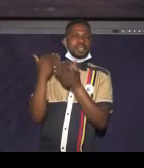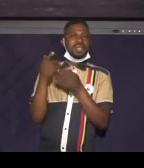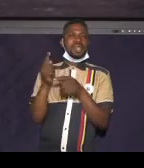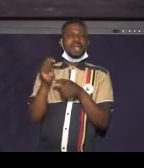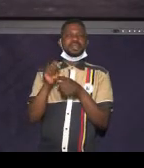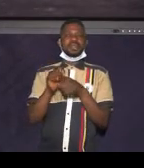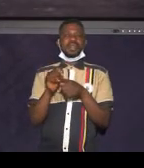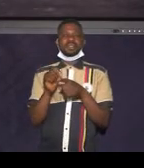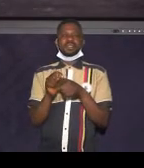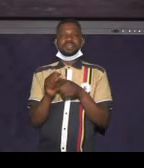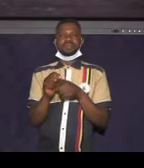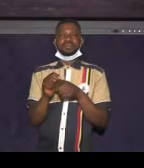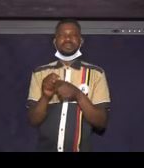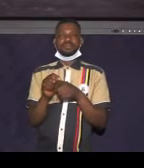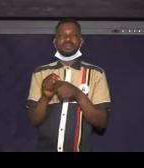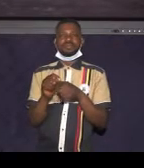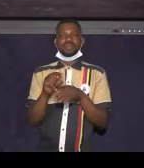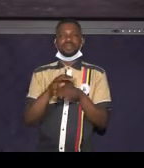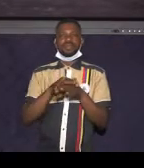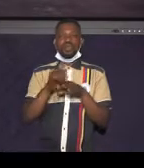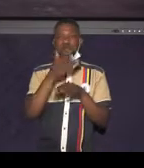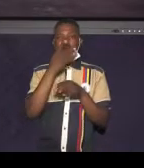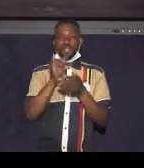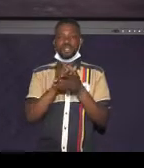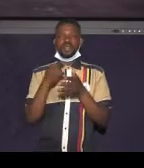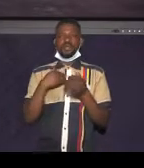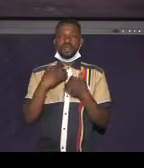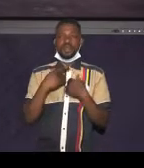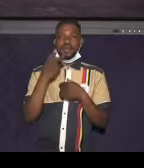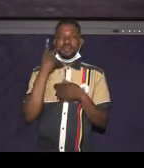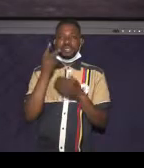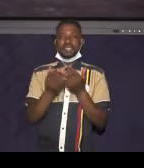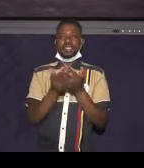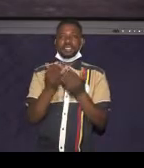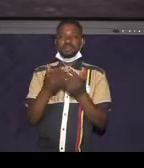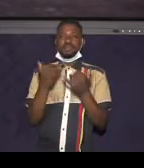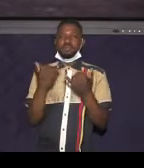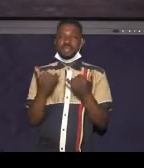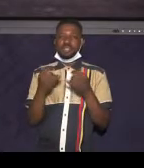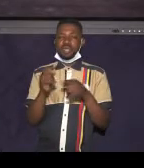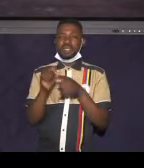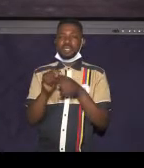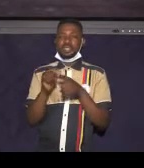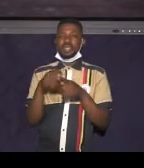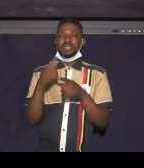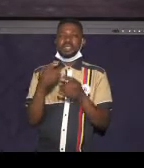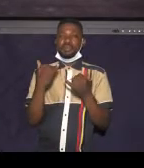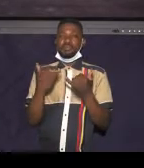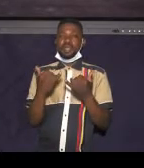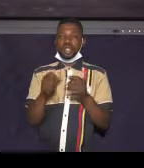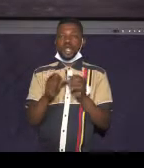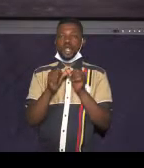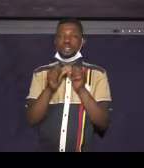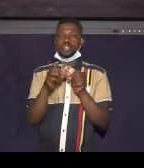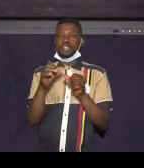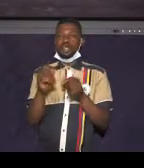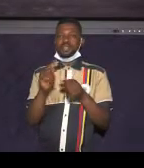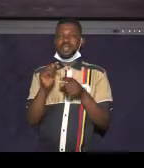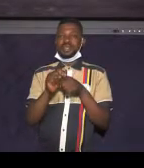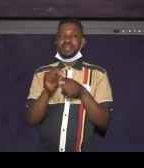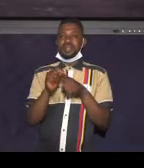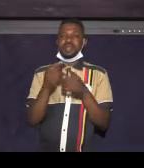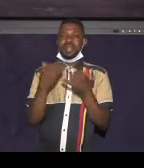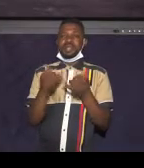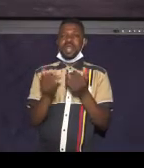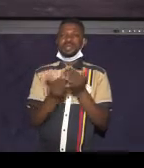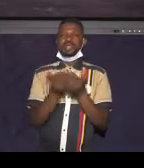simple past tense. Don't forget we have looked at the simple present tense, the present continuous tense. Now we are looking at